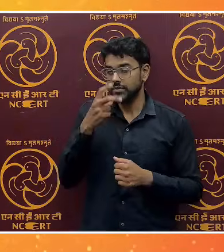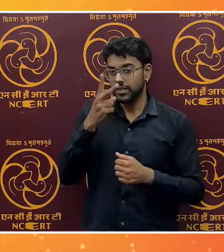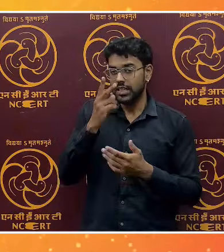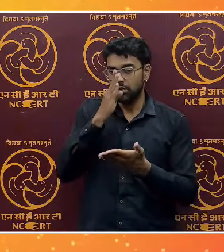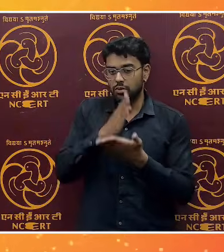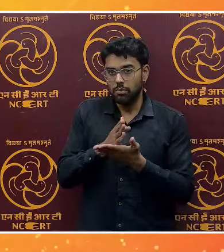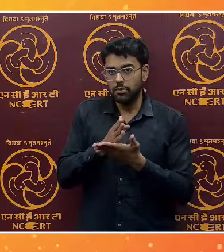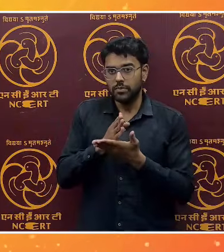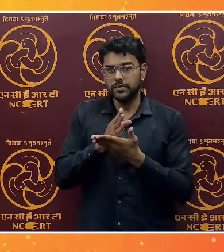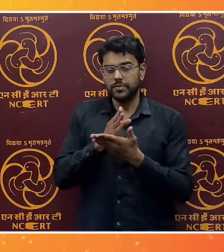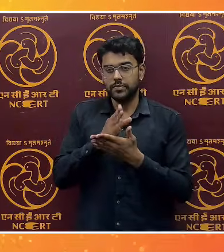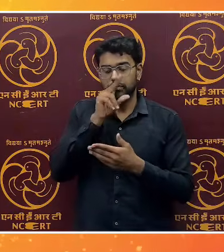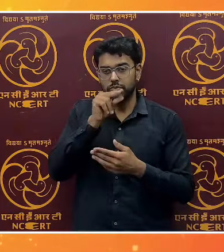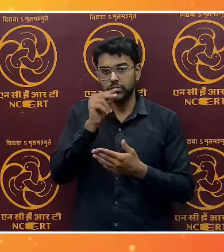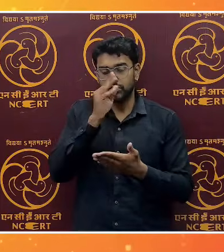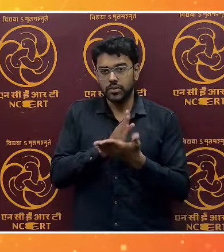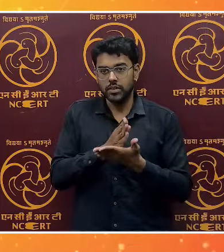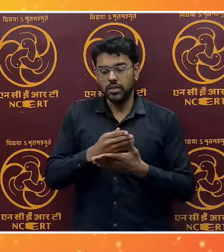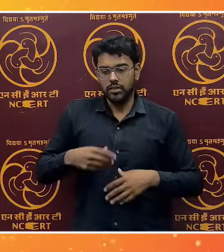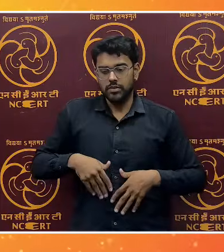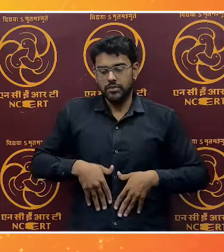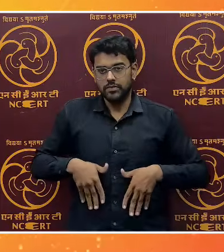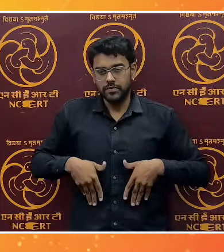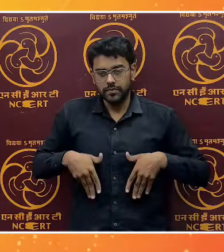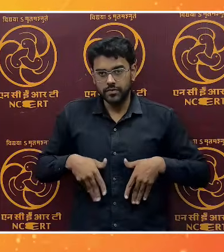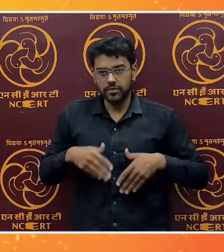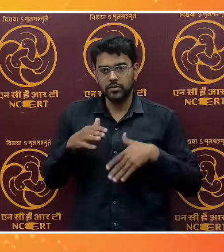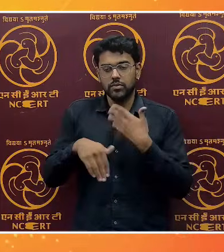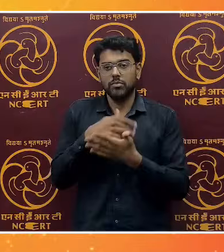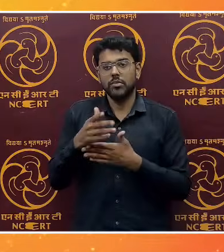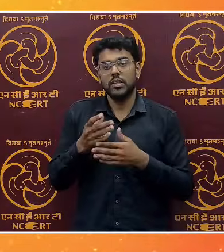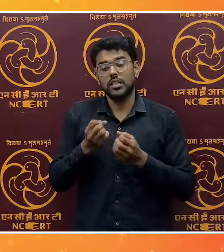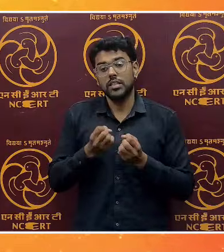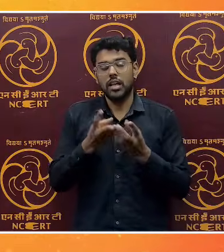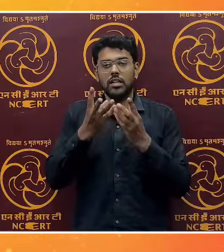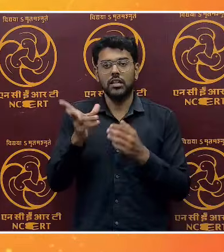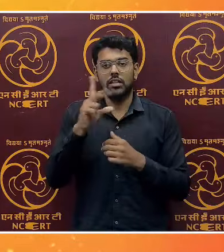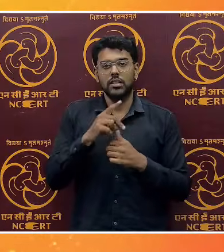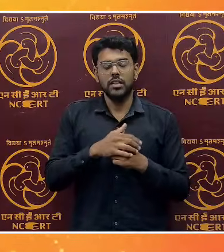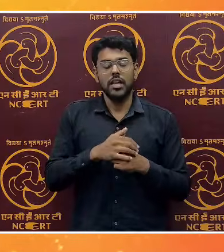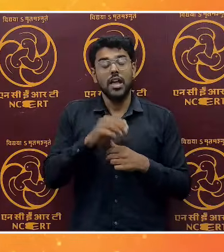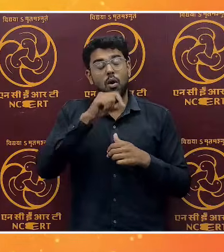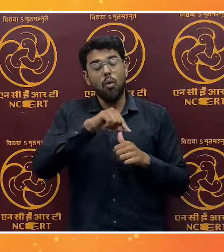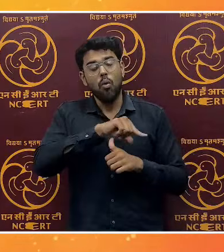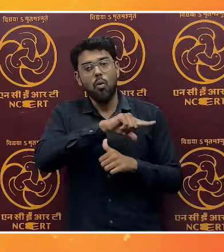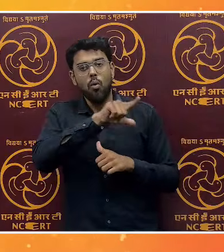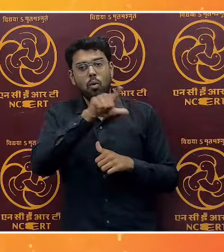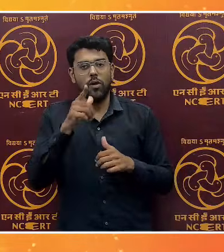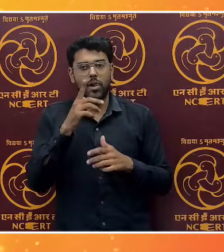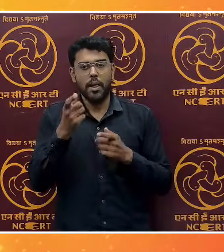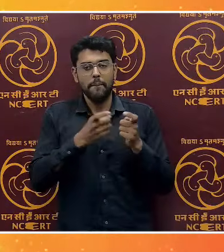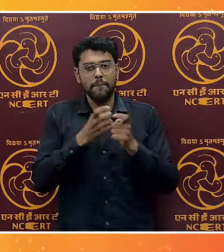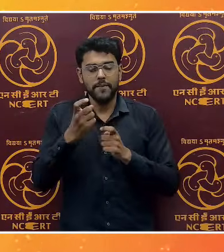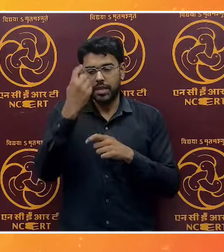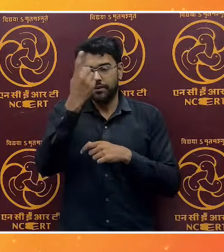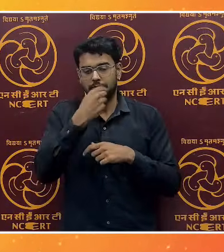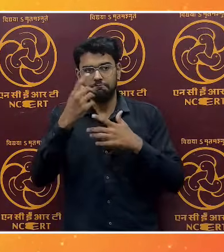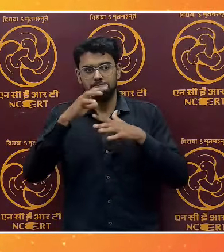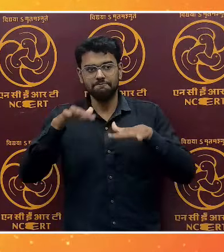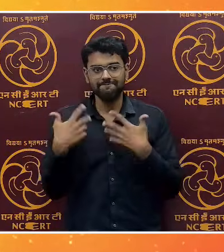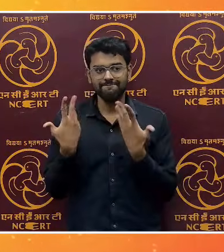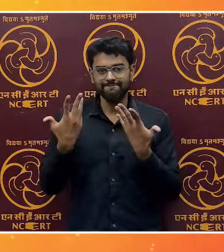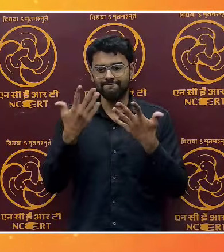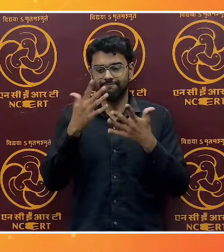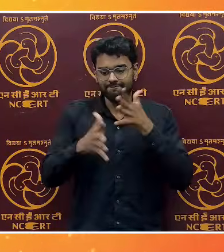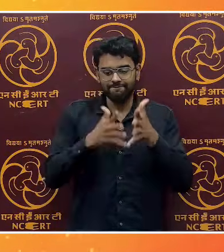took a pause, adjusted Yes. his shirt, and then he, I think, resumed from the beginning. Yes, all things matter. How you look, how you use